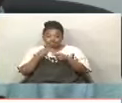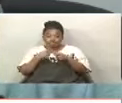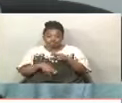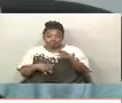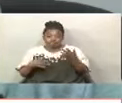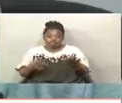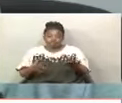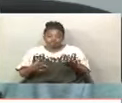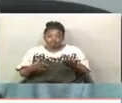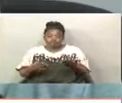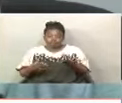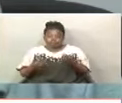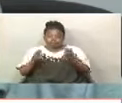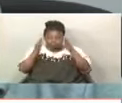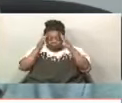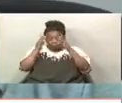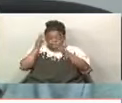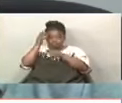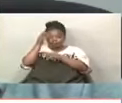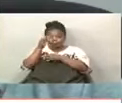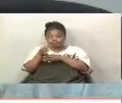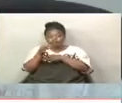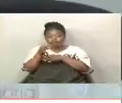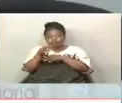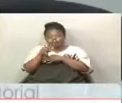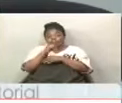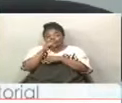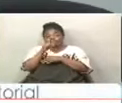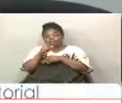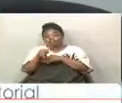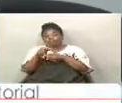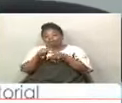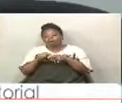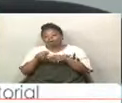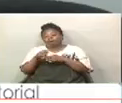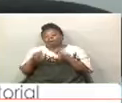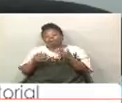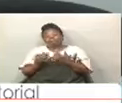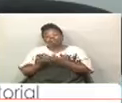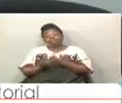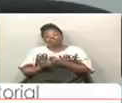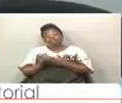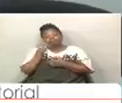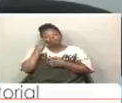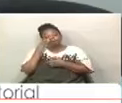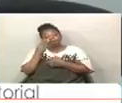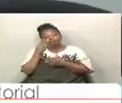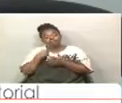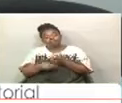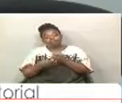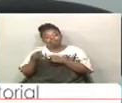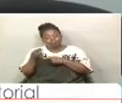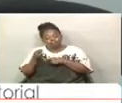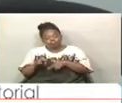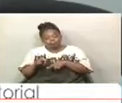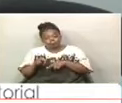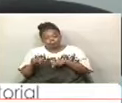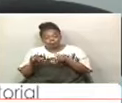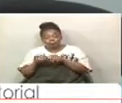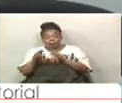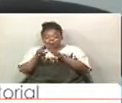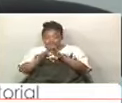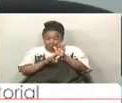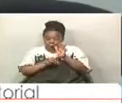to journalism. We are looking ahead, so we're not going to sit back and wait to see what happens and report